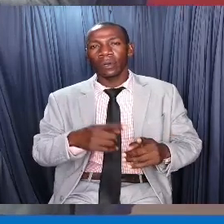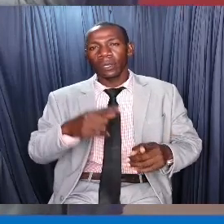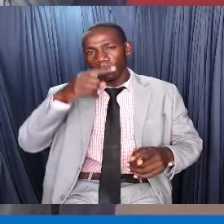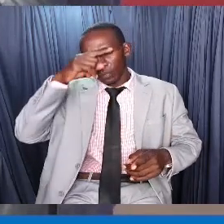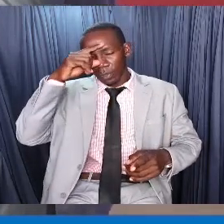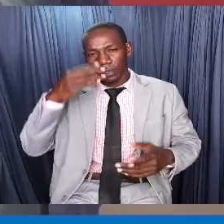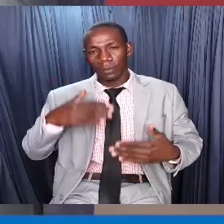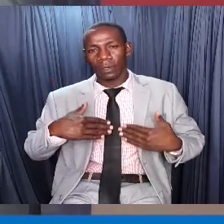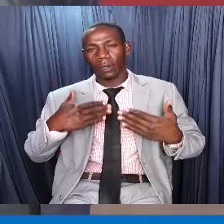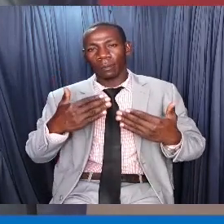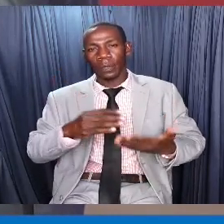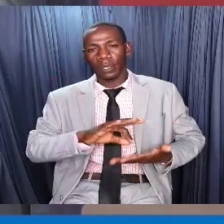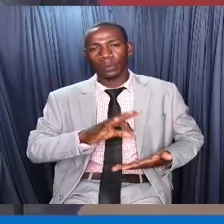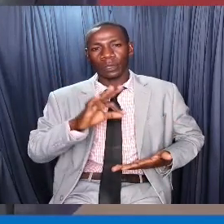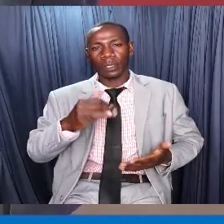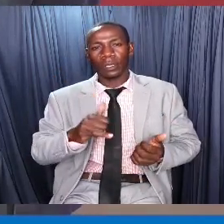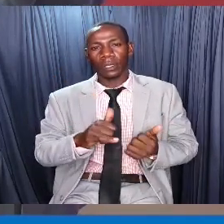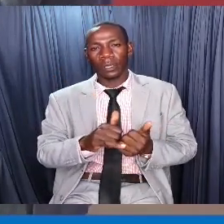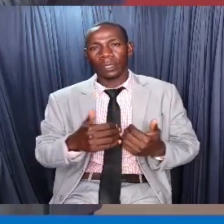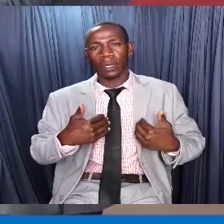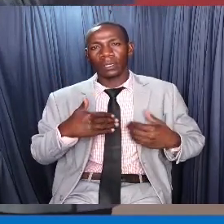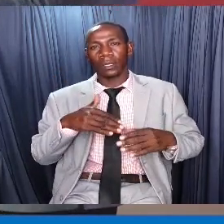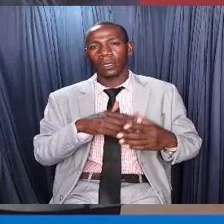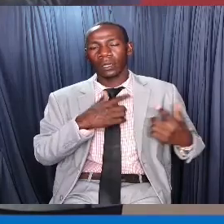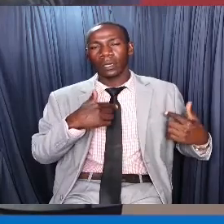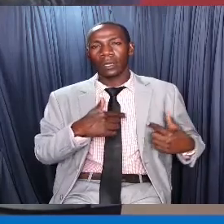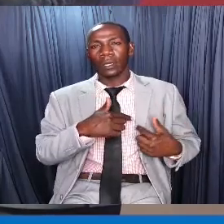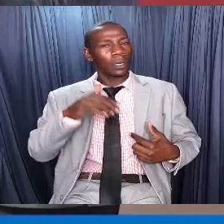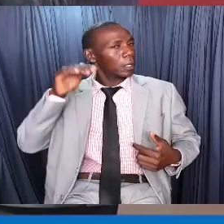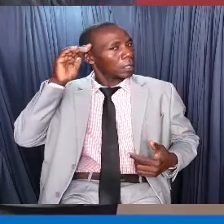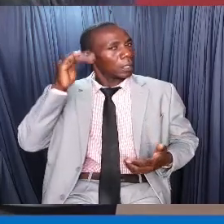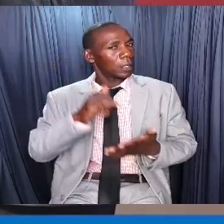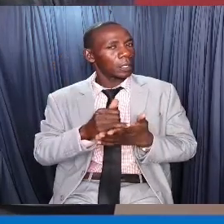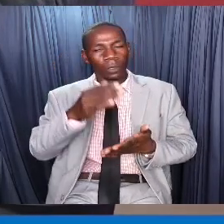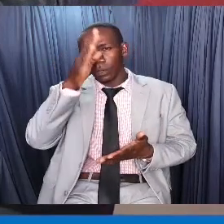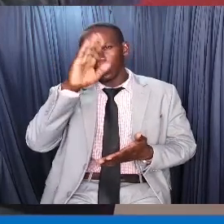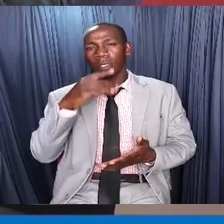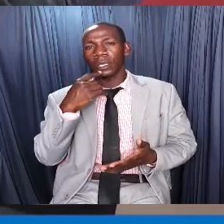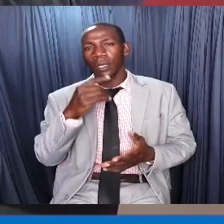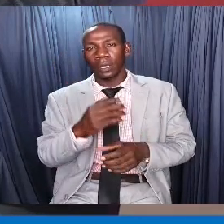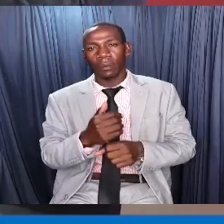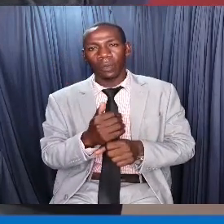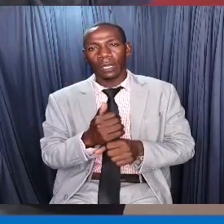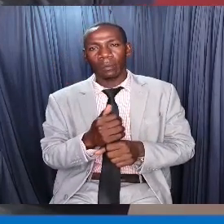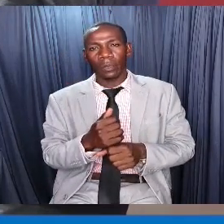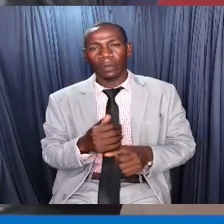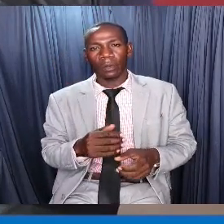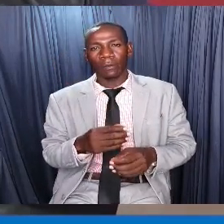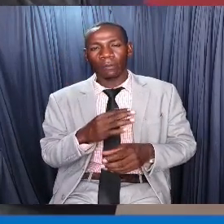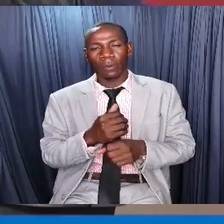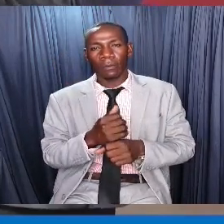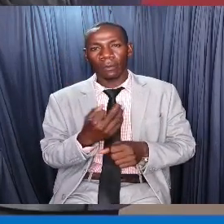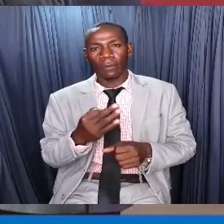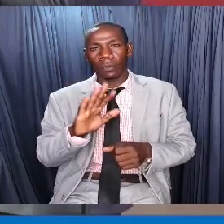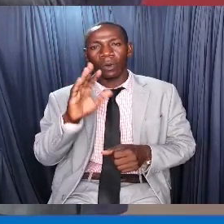ya toba iliyoingia moyoni mwake. But because of the repentance he had in his heart. Aliposikia Mungu anasema. When he heard God say. Tengeneza mambo ya nyumba yako. Amend the affairs of your